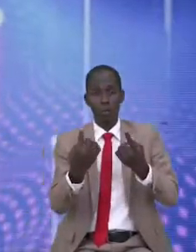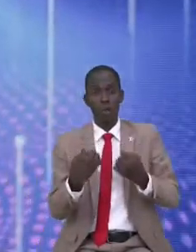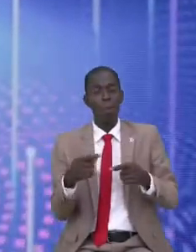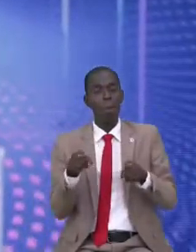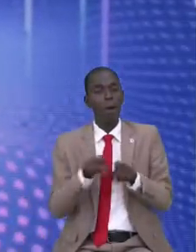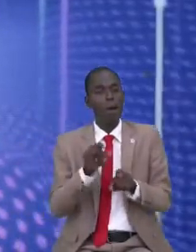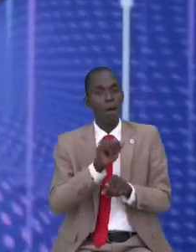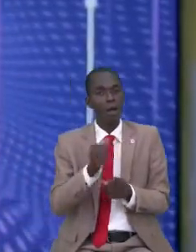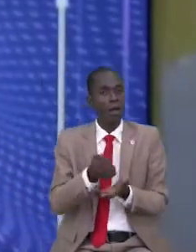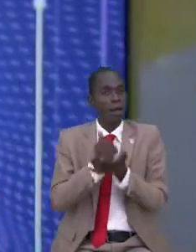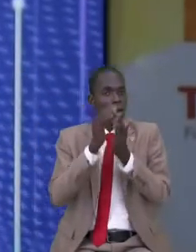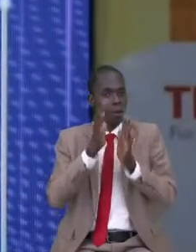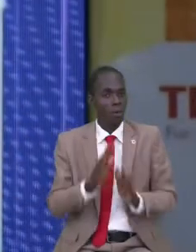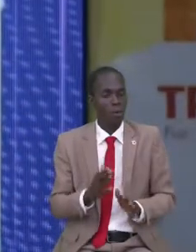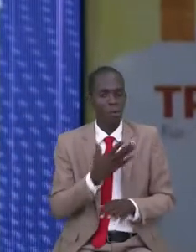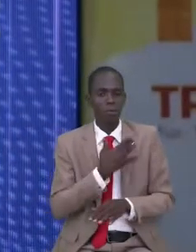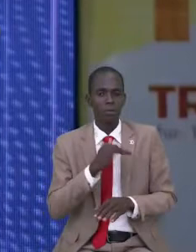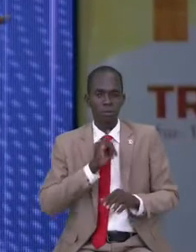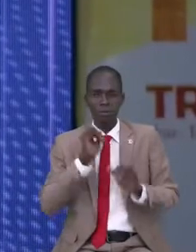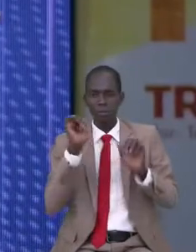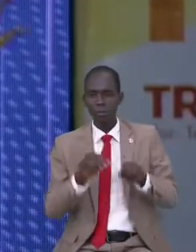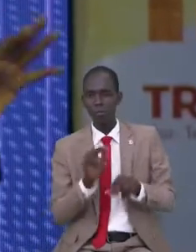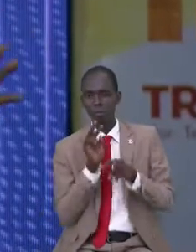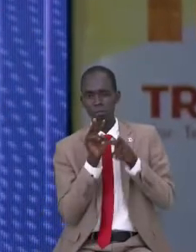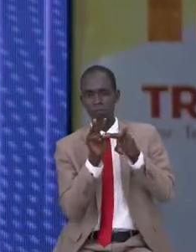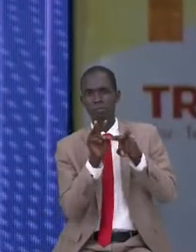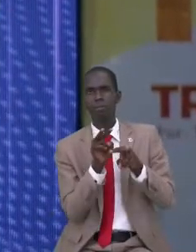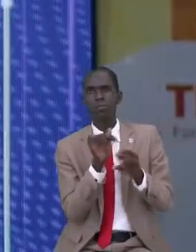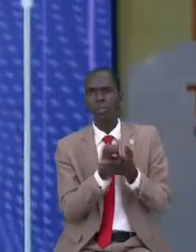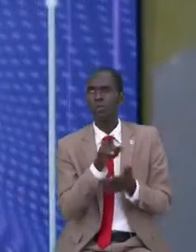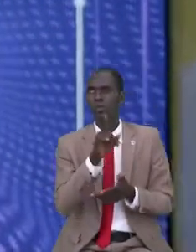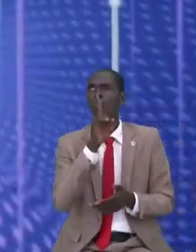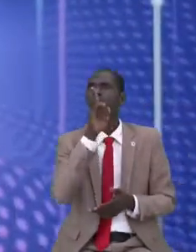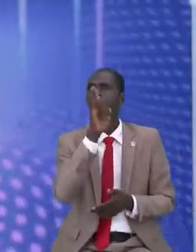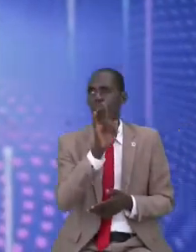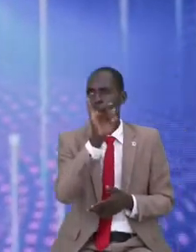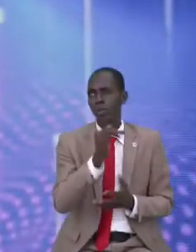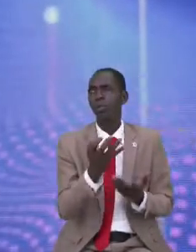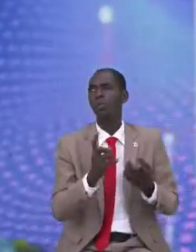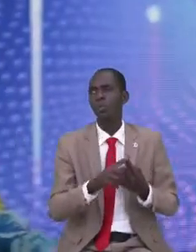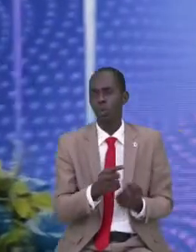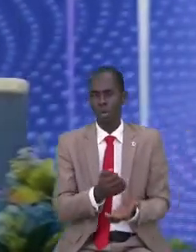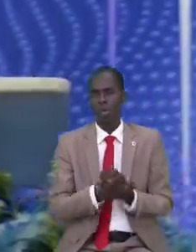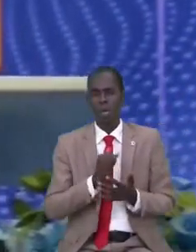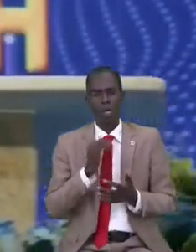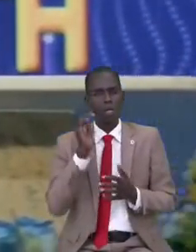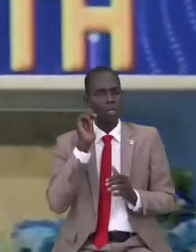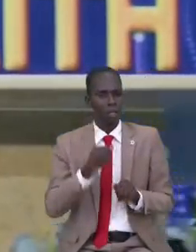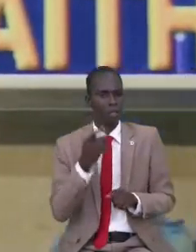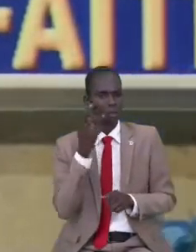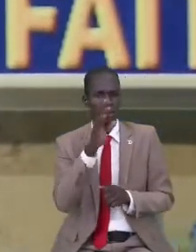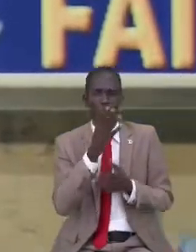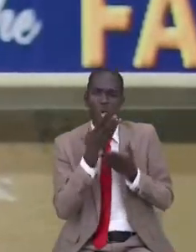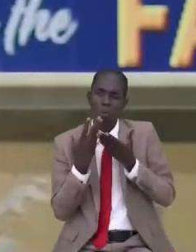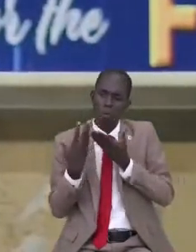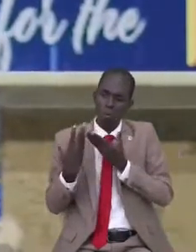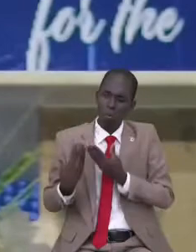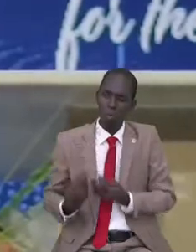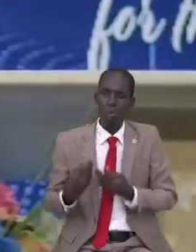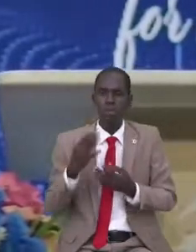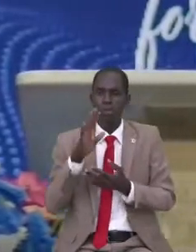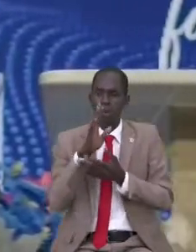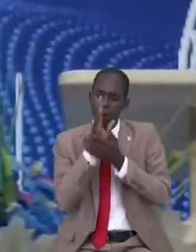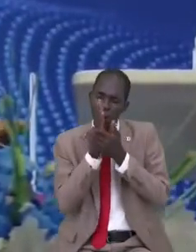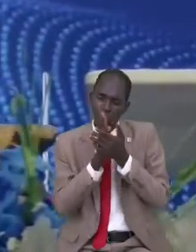helper, and I can see that you really want to help, I can see your gentleness, I can see your lowliness, there's